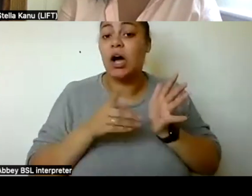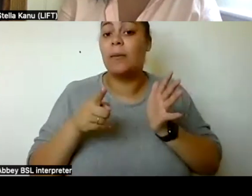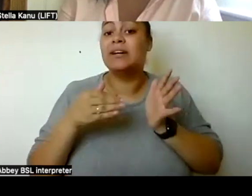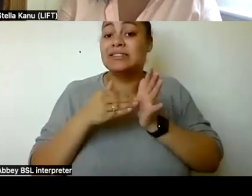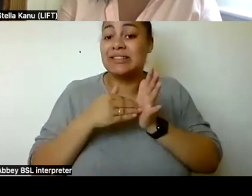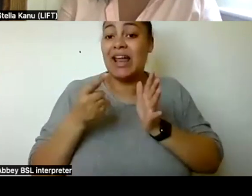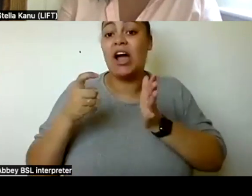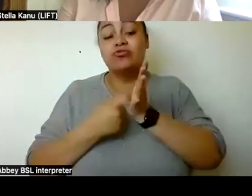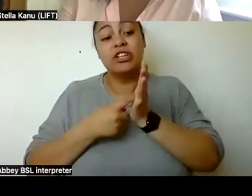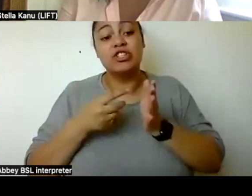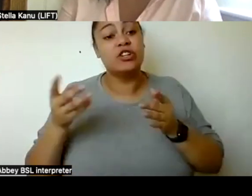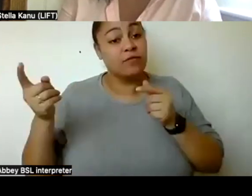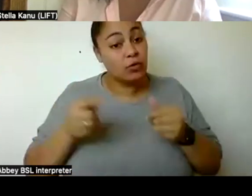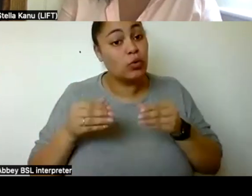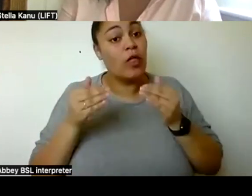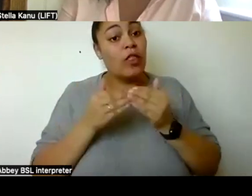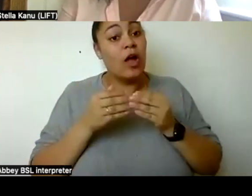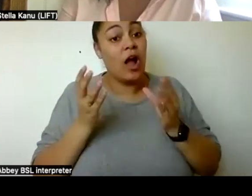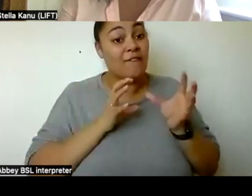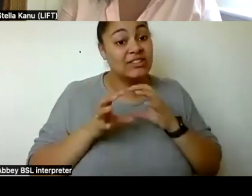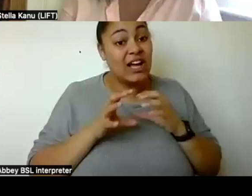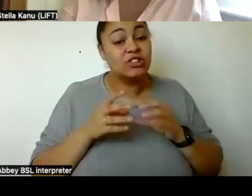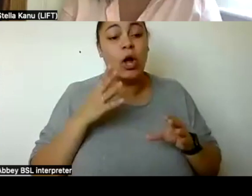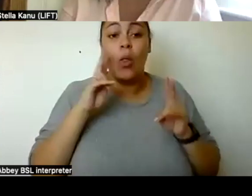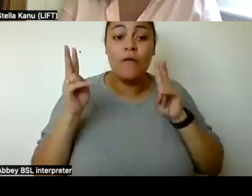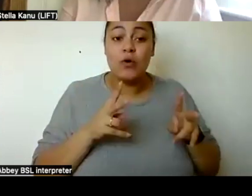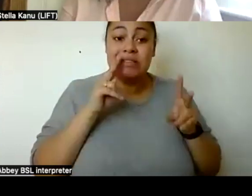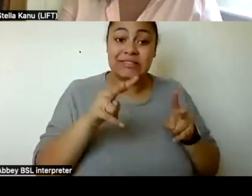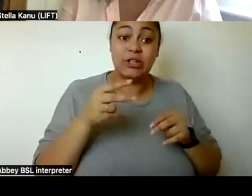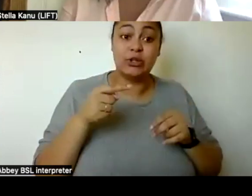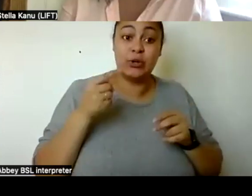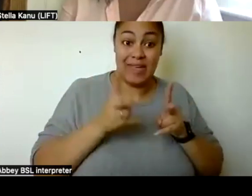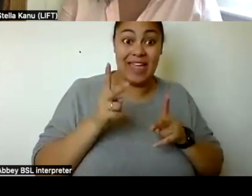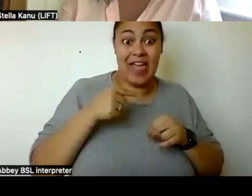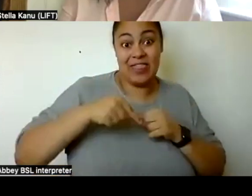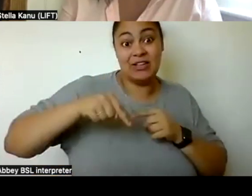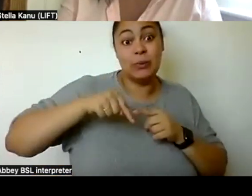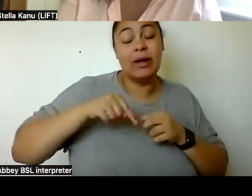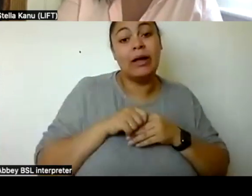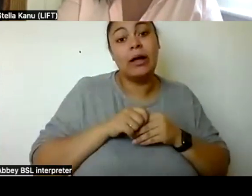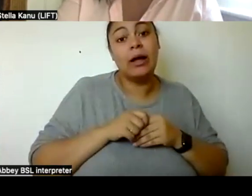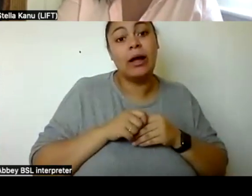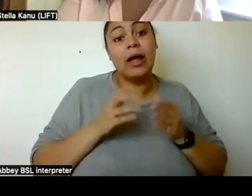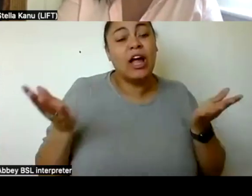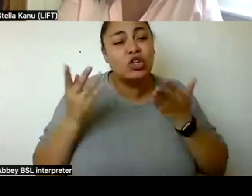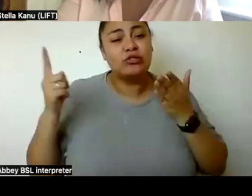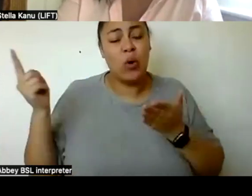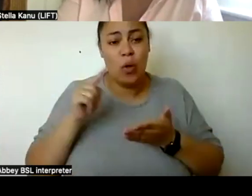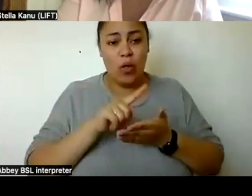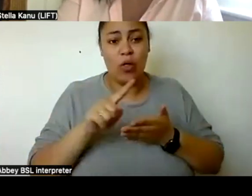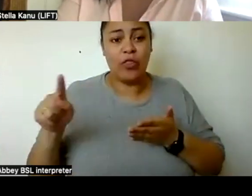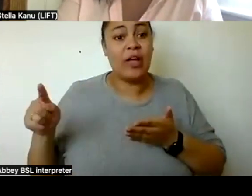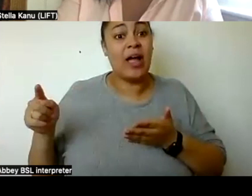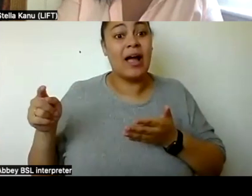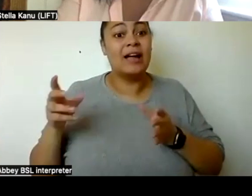And really look forward to seeing you all again in other sessions this week. Don't forget to encourage others, invite